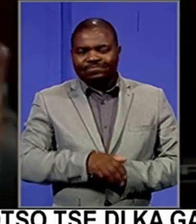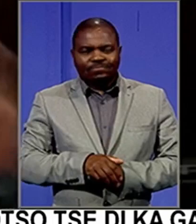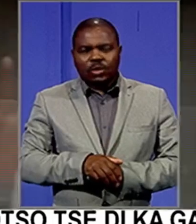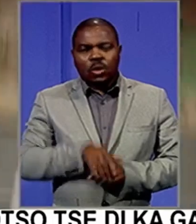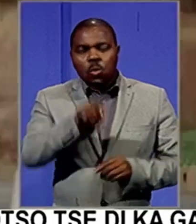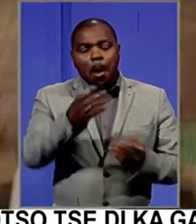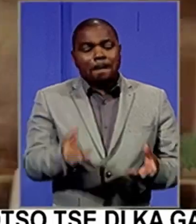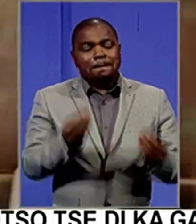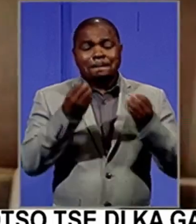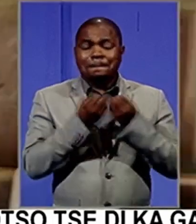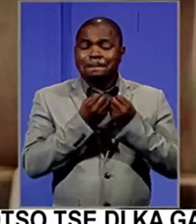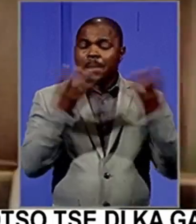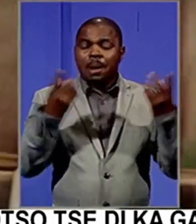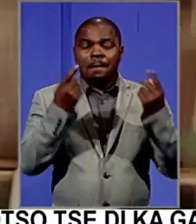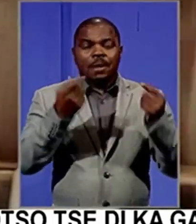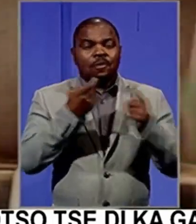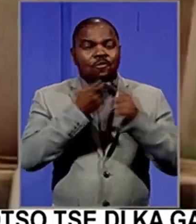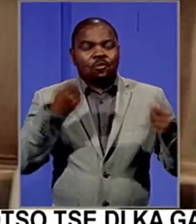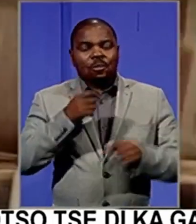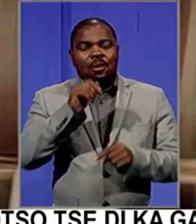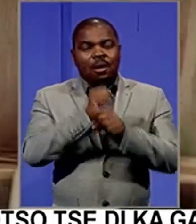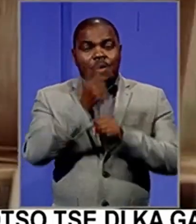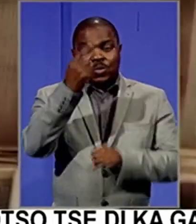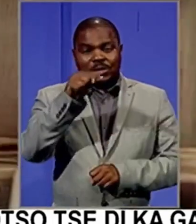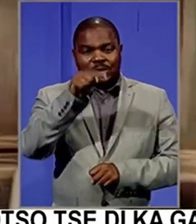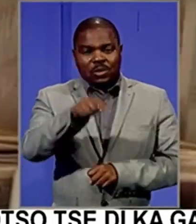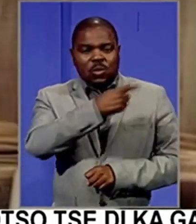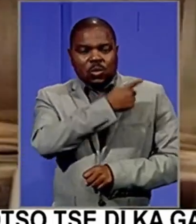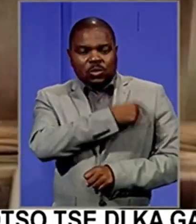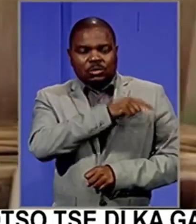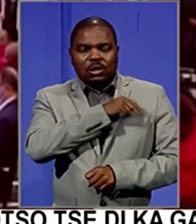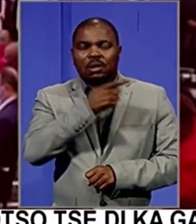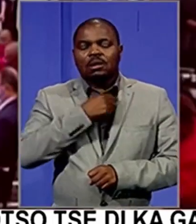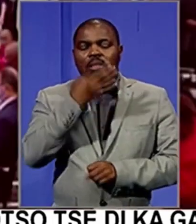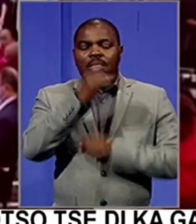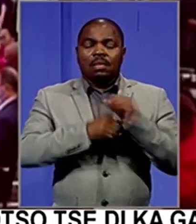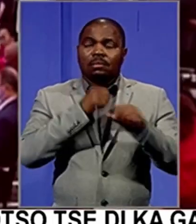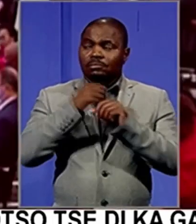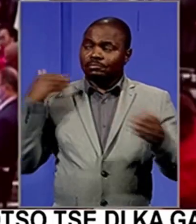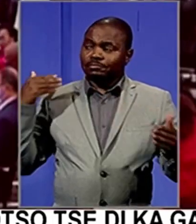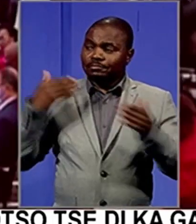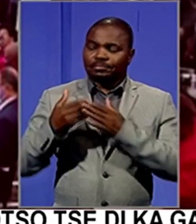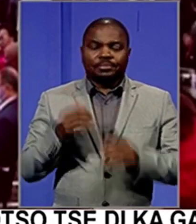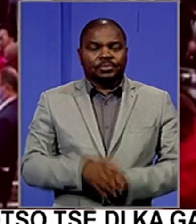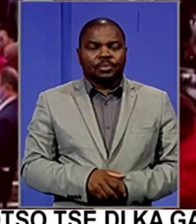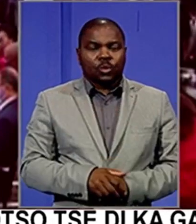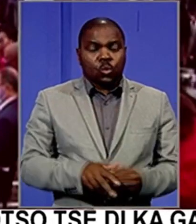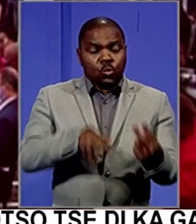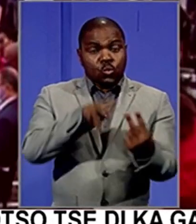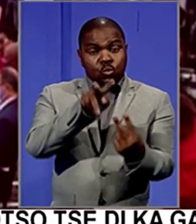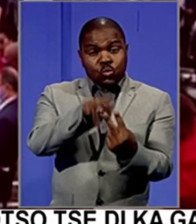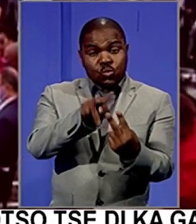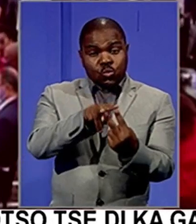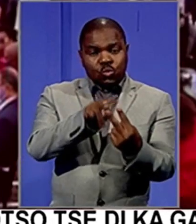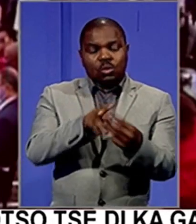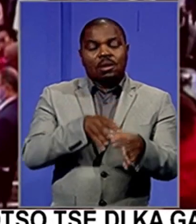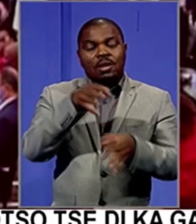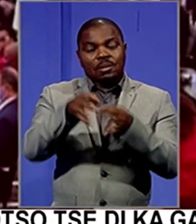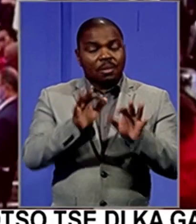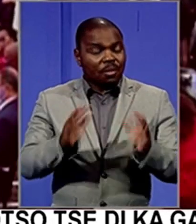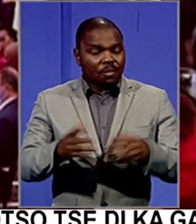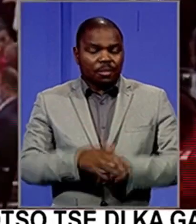le dimilione go maokelo a gauteng mo dingwageng di le 3 tse di fetileng. Bobedi bo bo tlhalositse